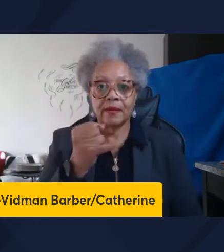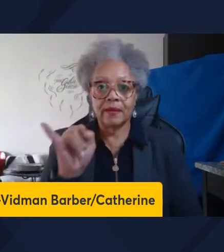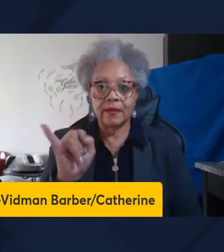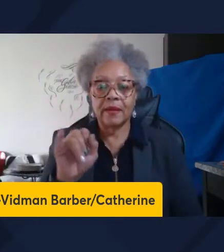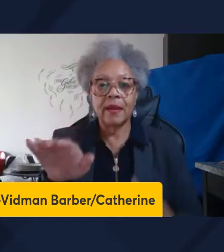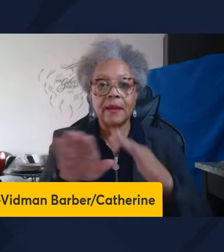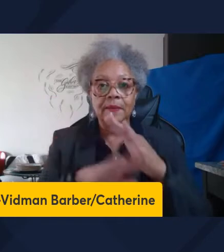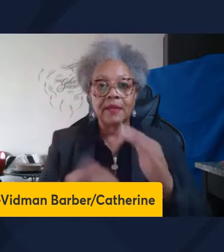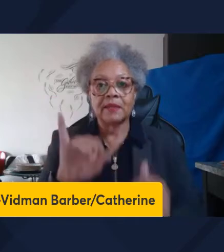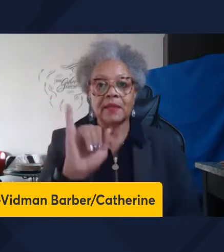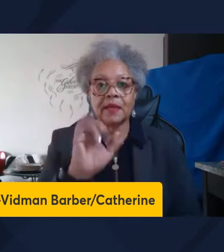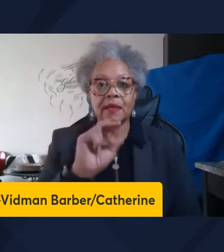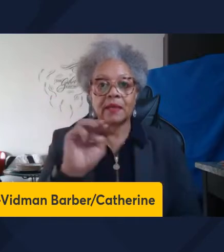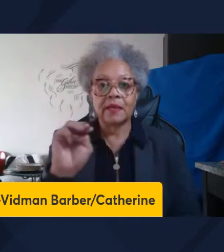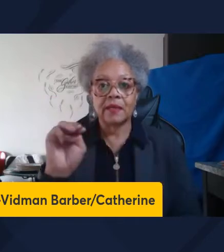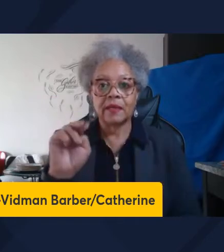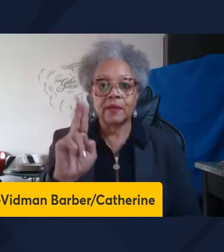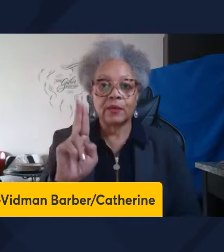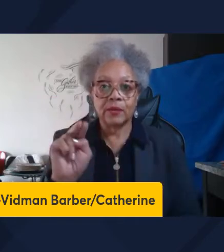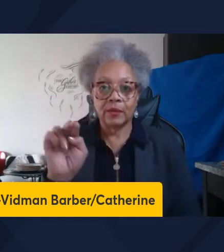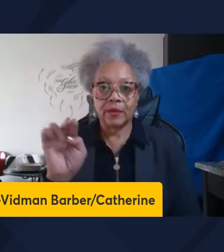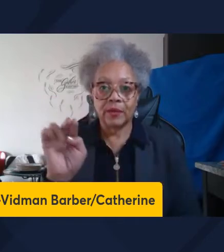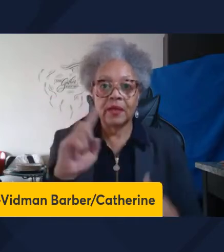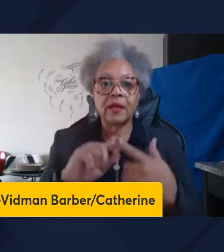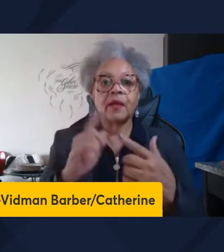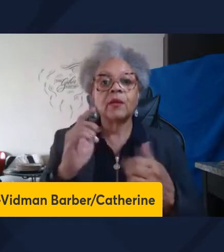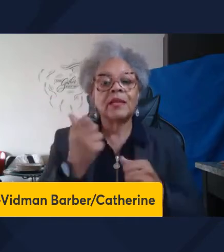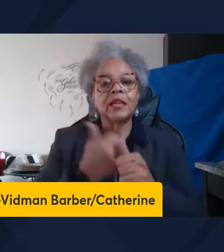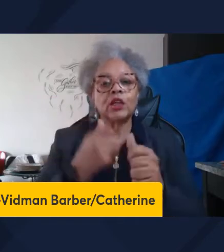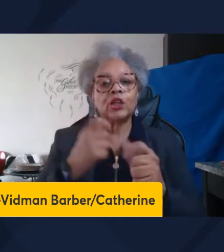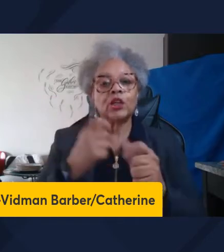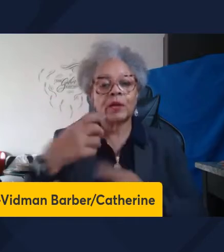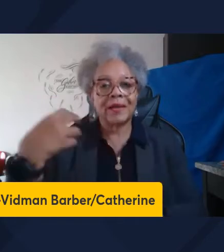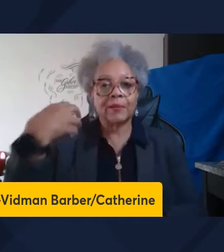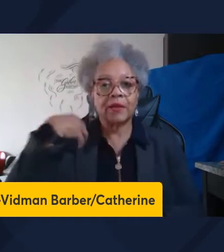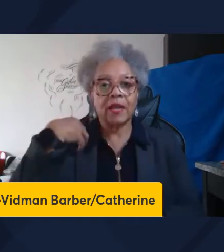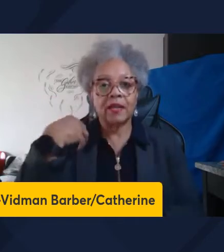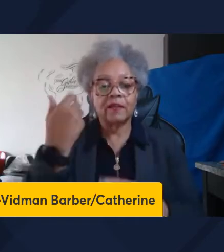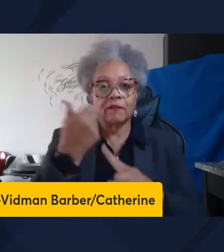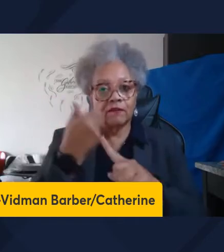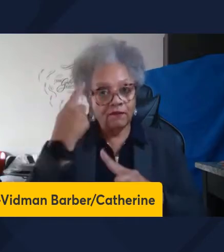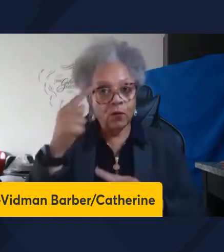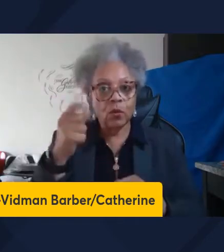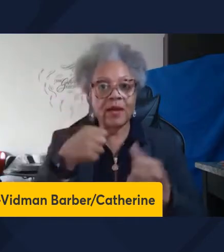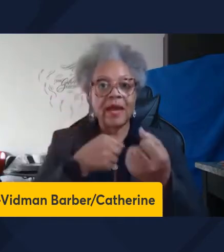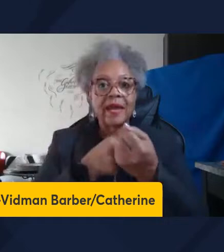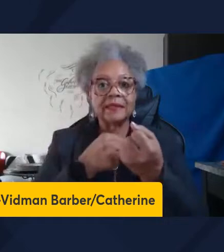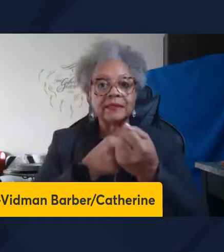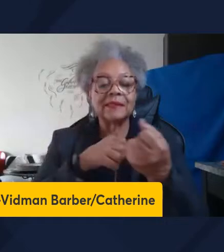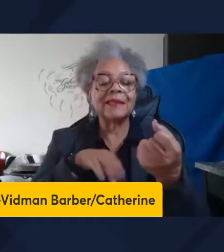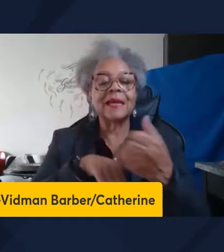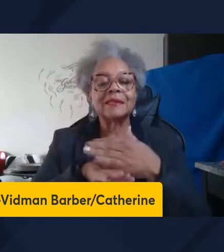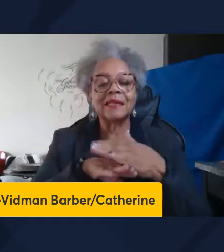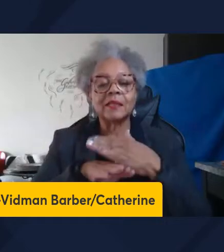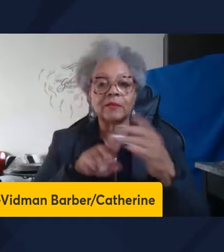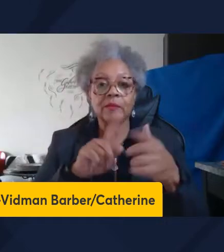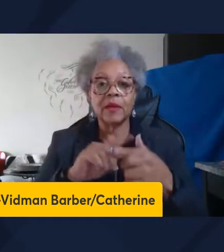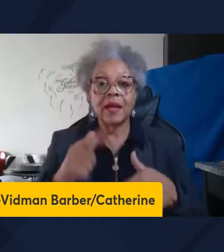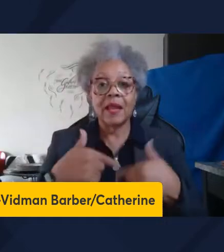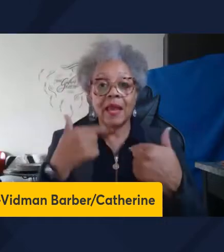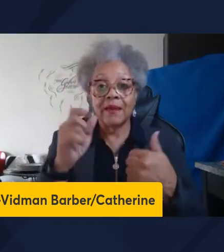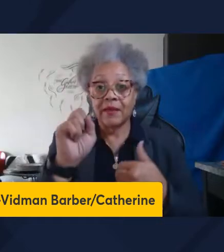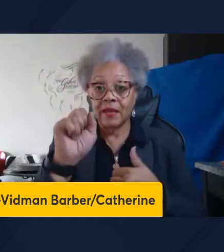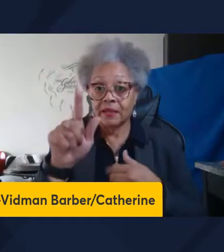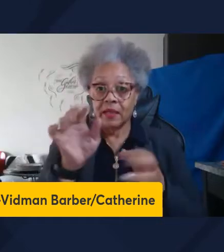with each word capitalized for accessibility purposes. We will have live captions and ASL interpreters during the sessions.